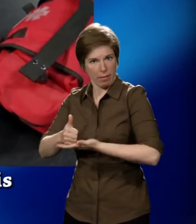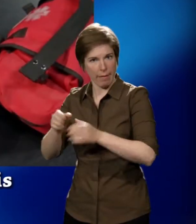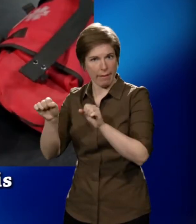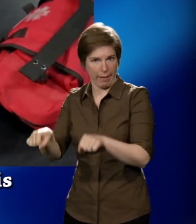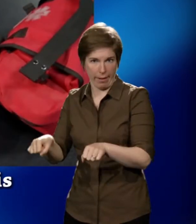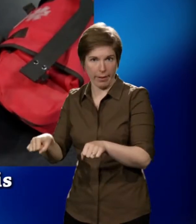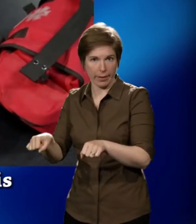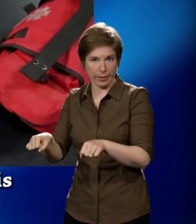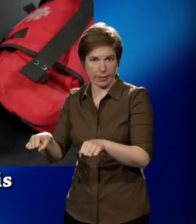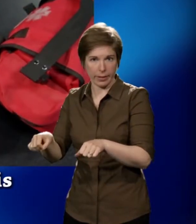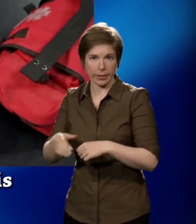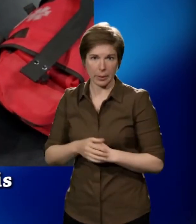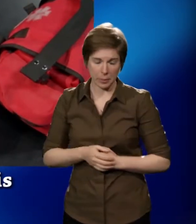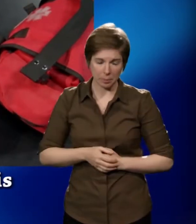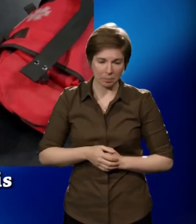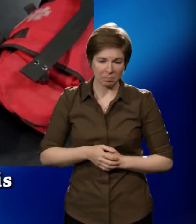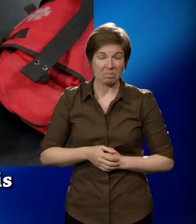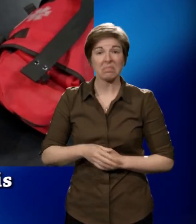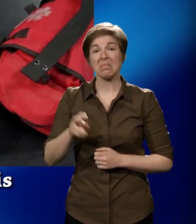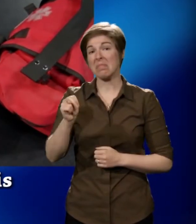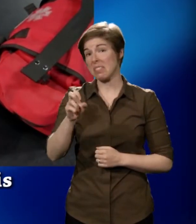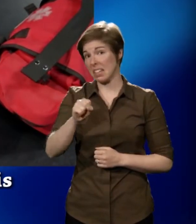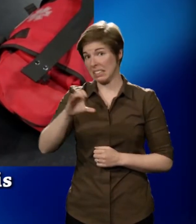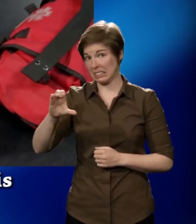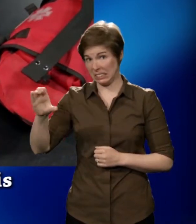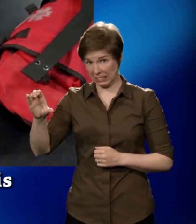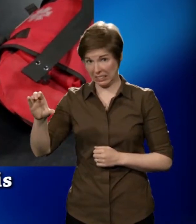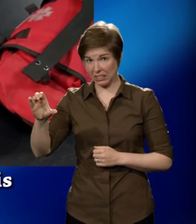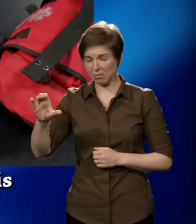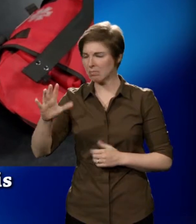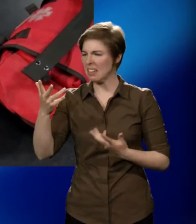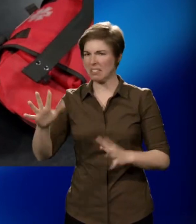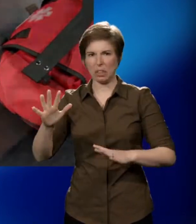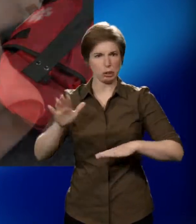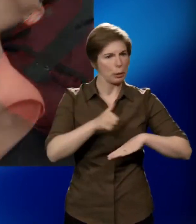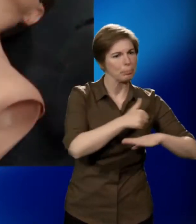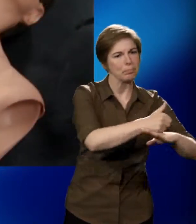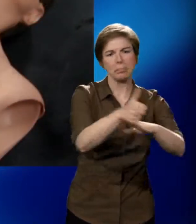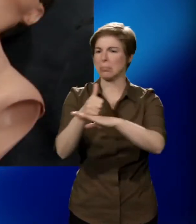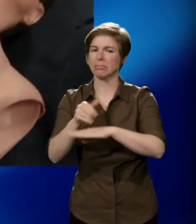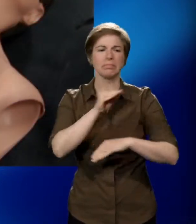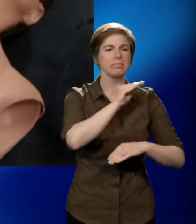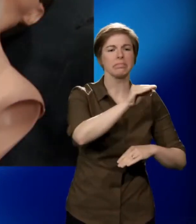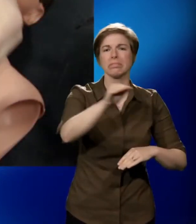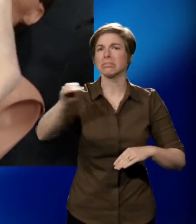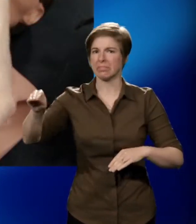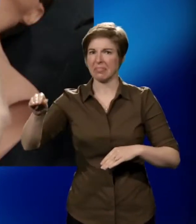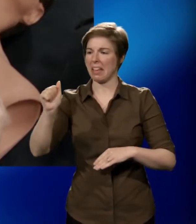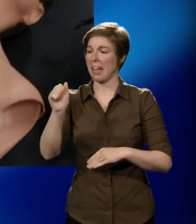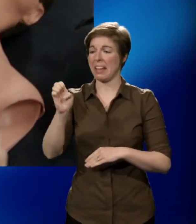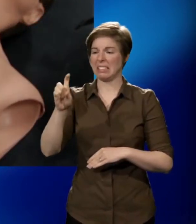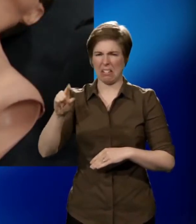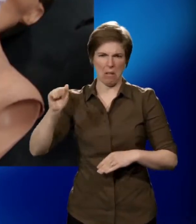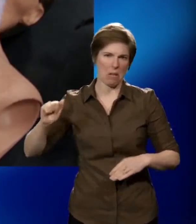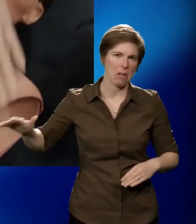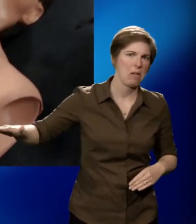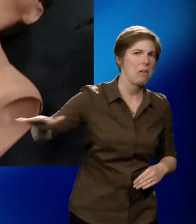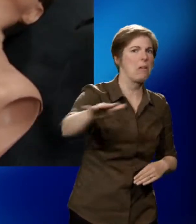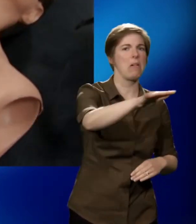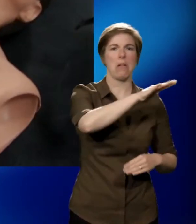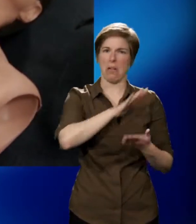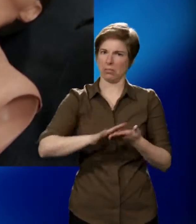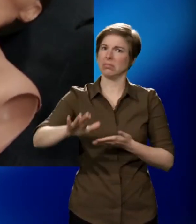the real benefit to that patient is early access to defibrillation. NSCC has